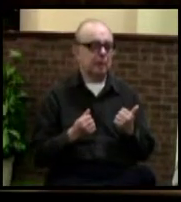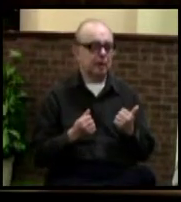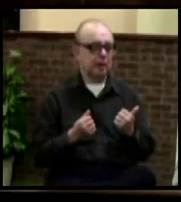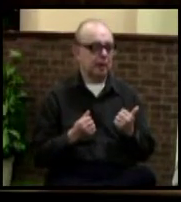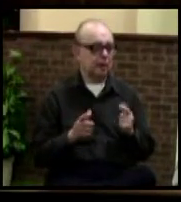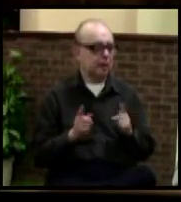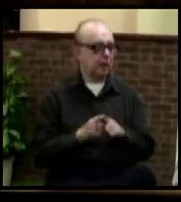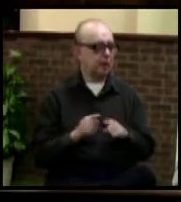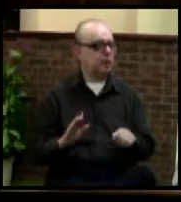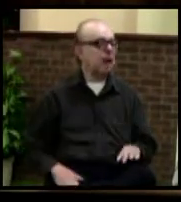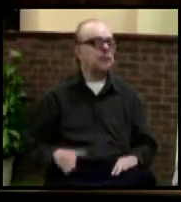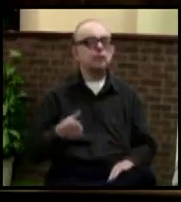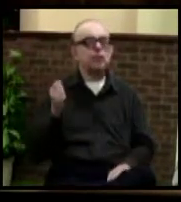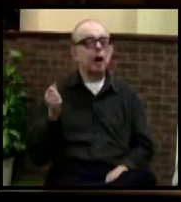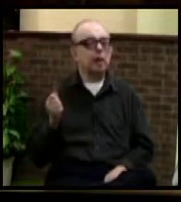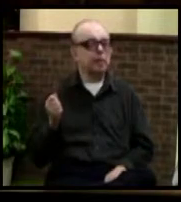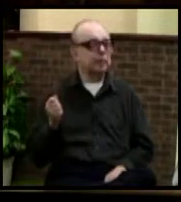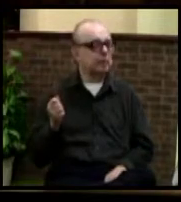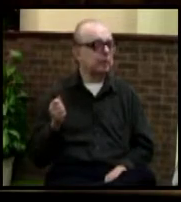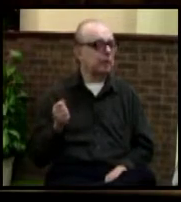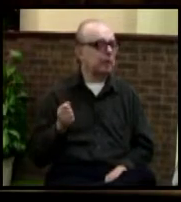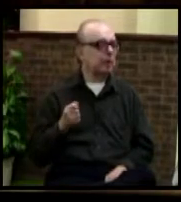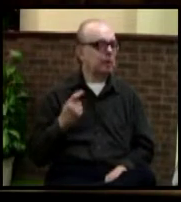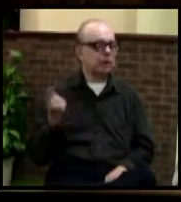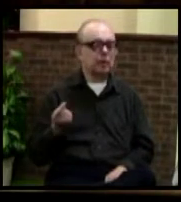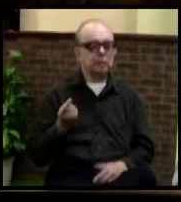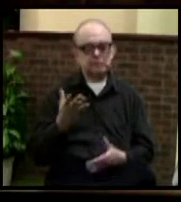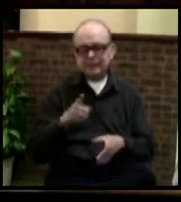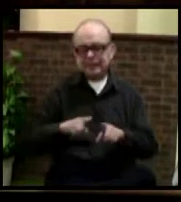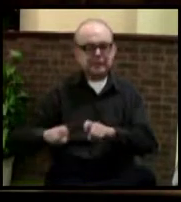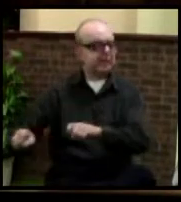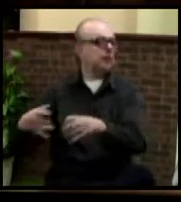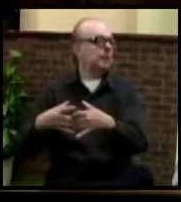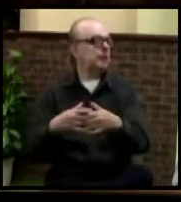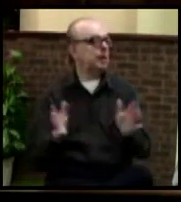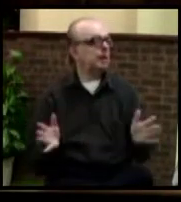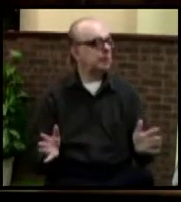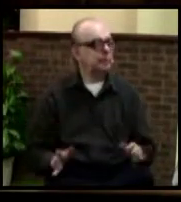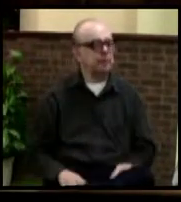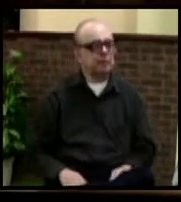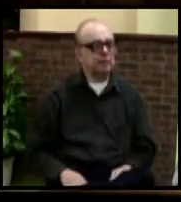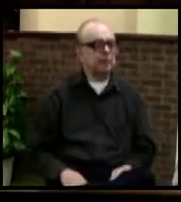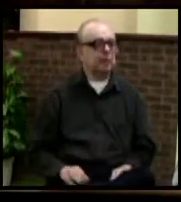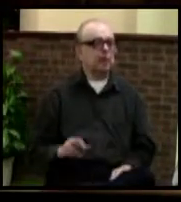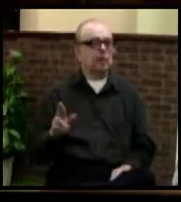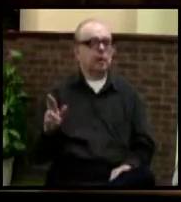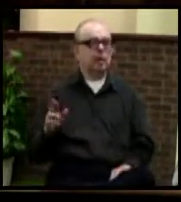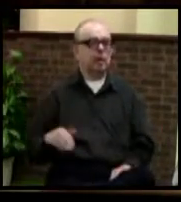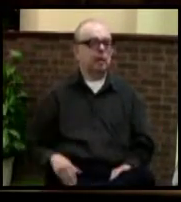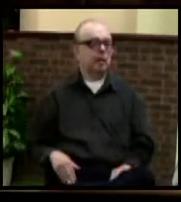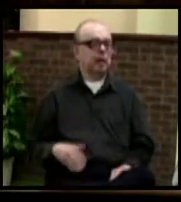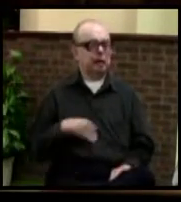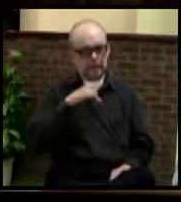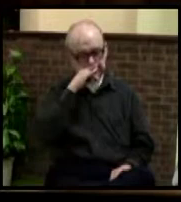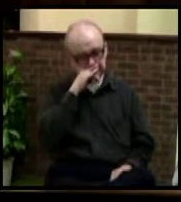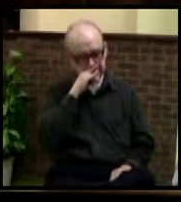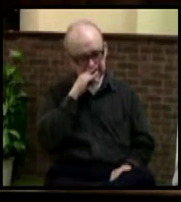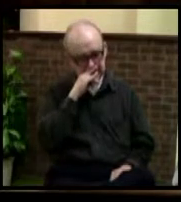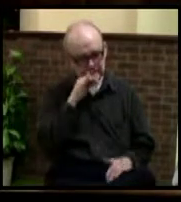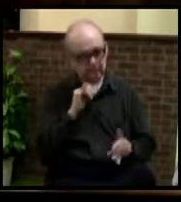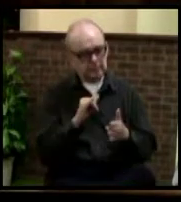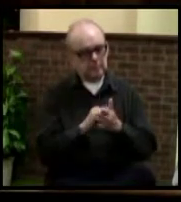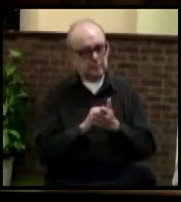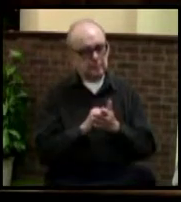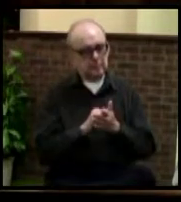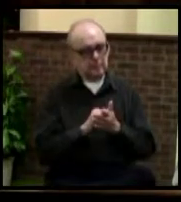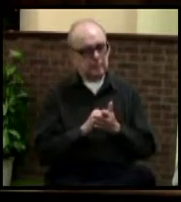Like you got a dog that always gets out. Or you got kids